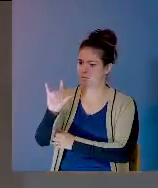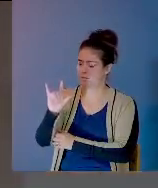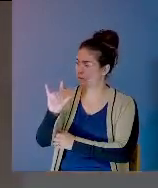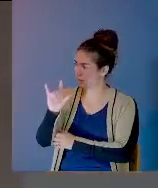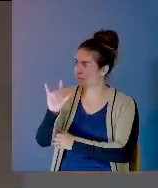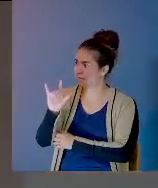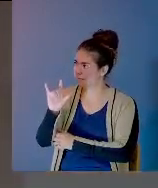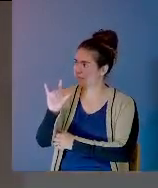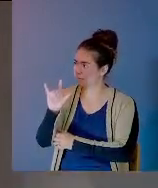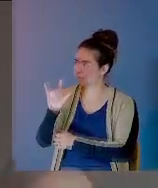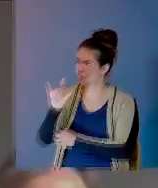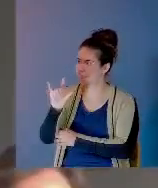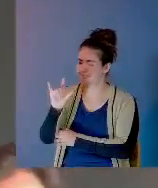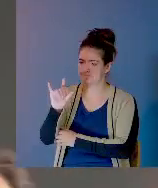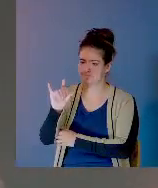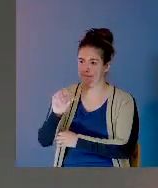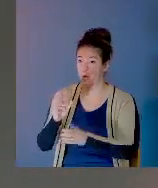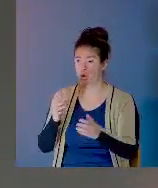Mikhail.